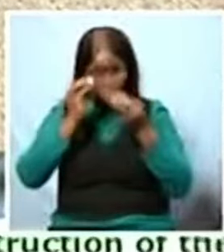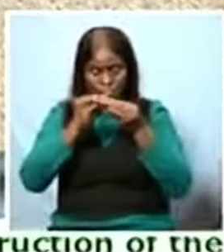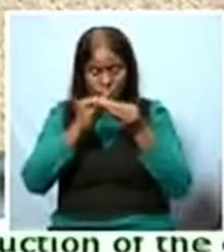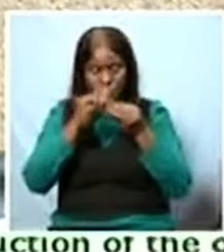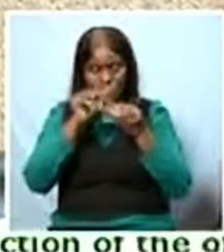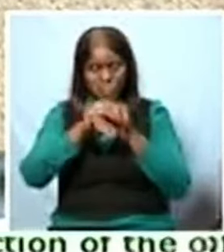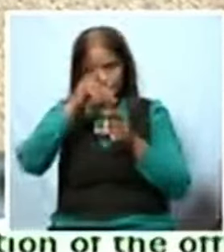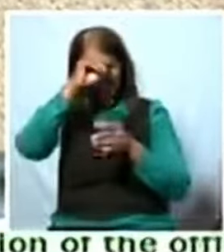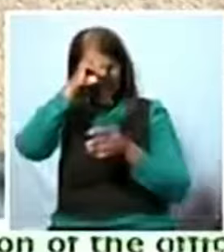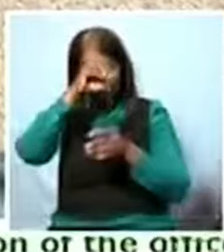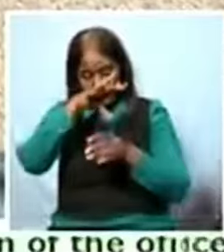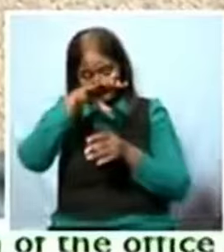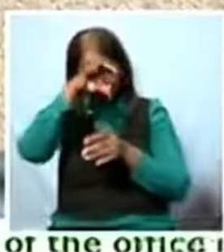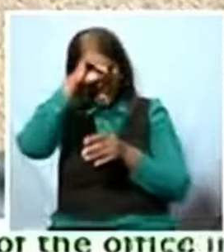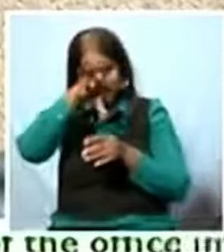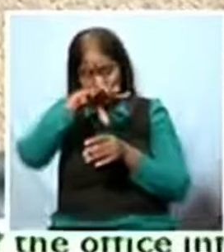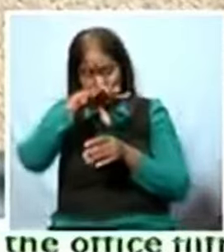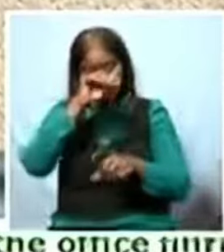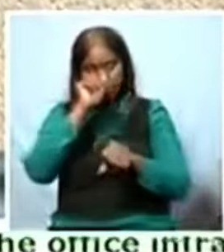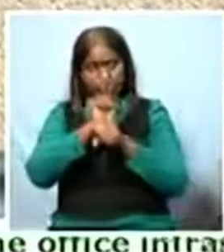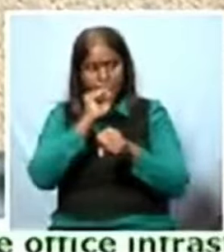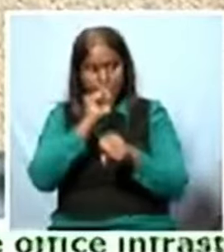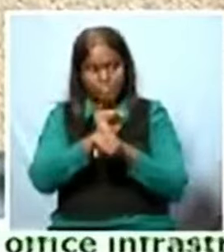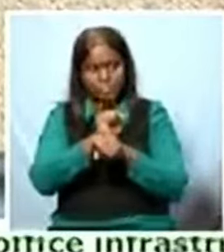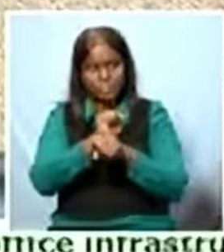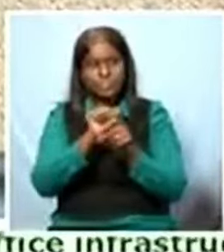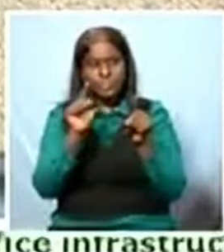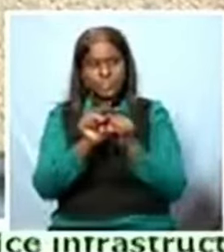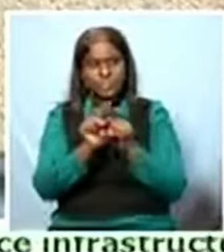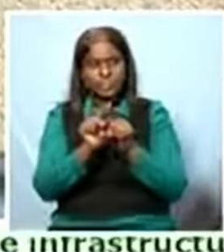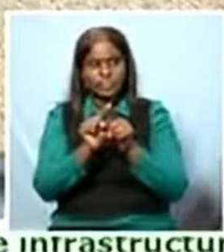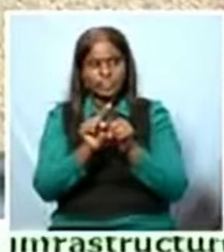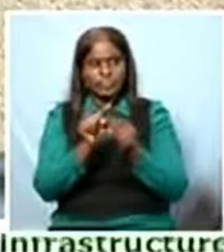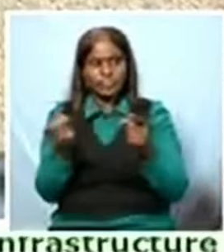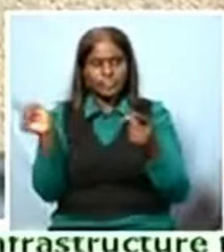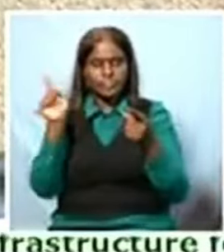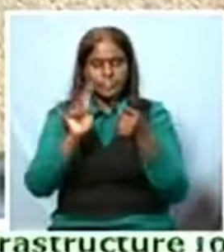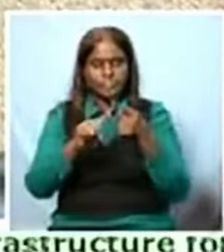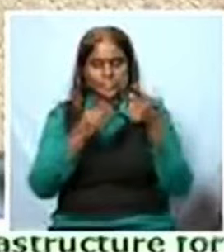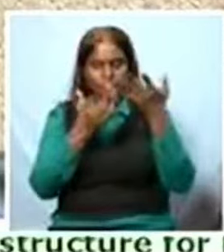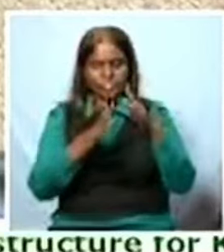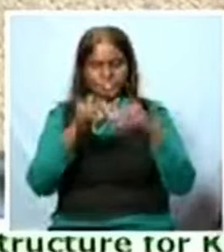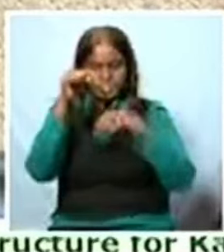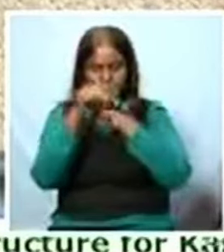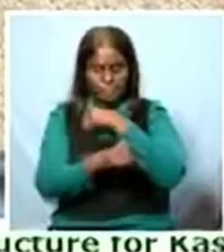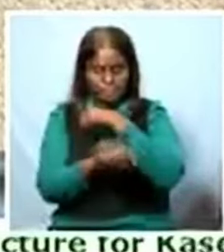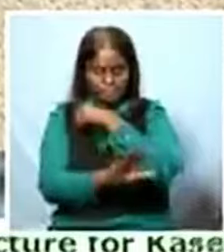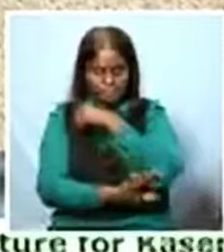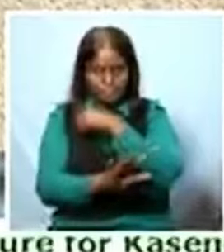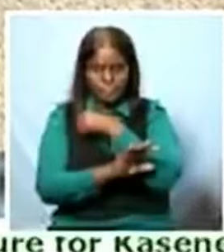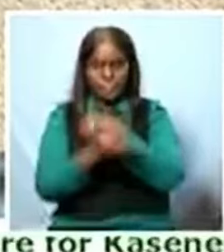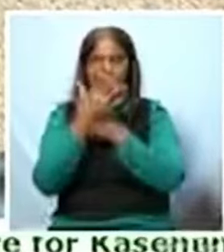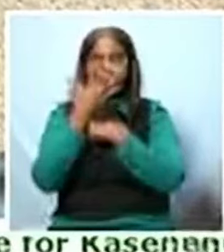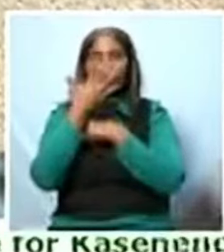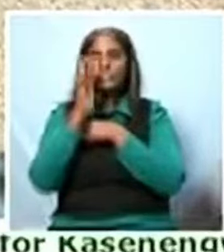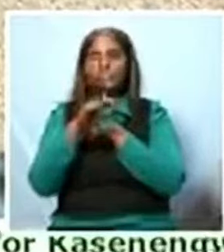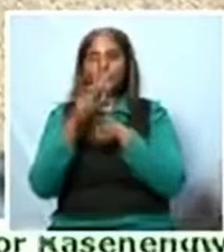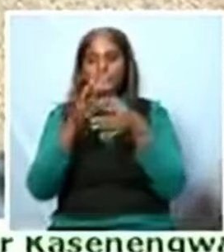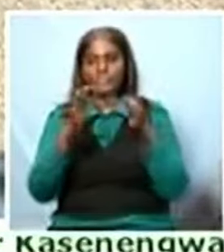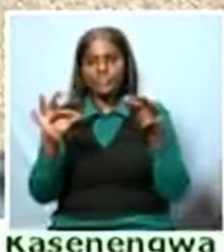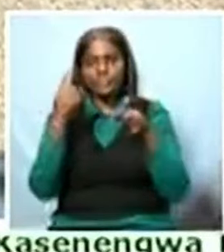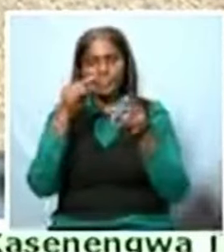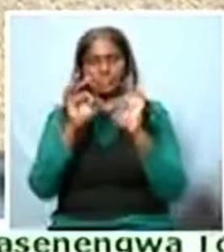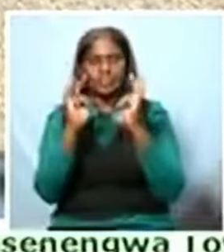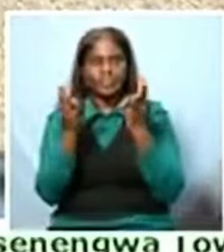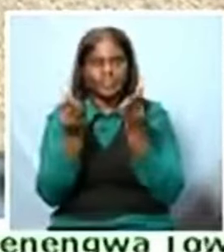mining, worked on for 13 days and met his fate underground. It's a sad story for the family, looking at the loss